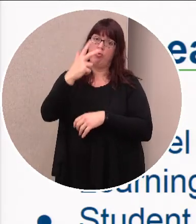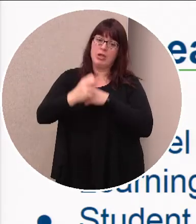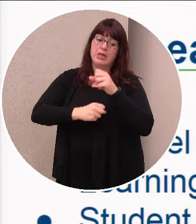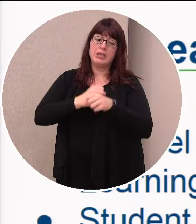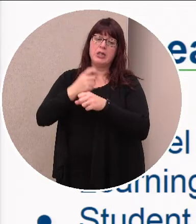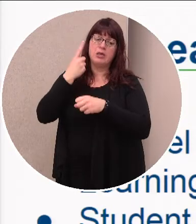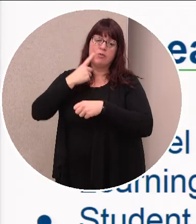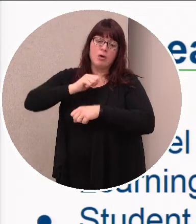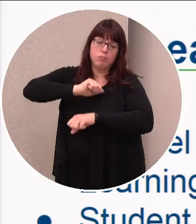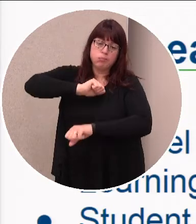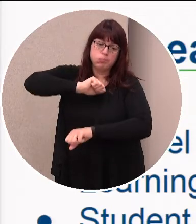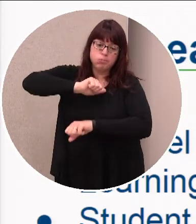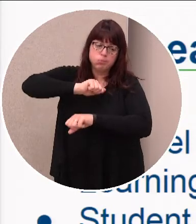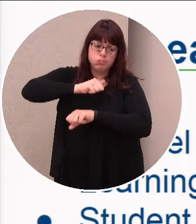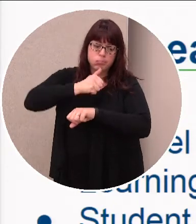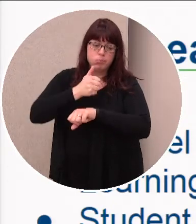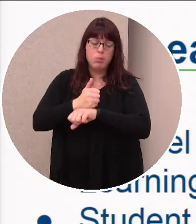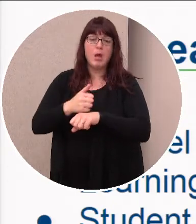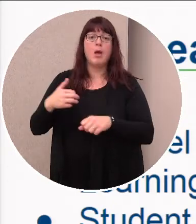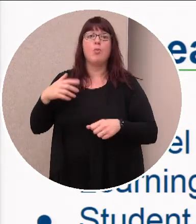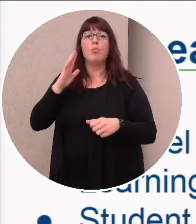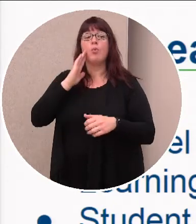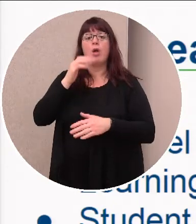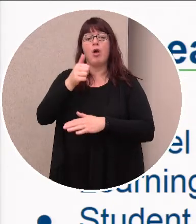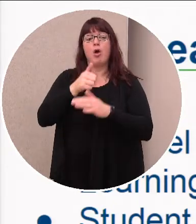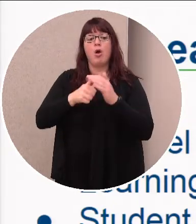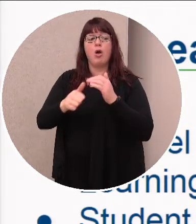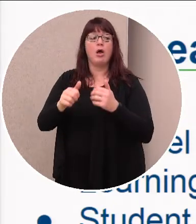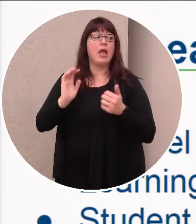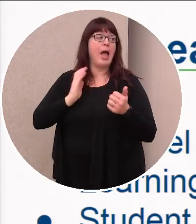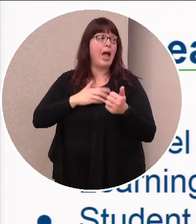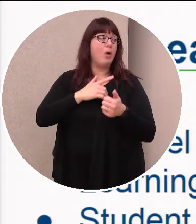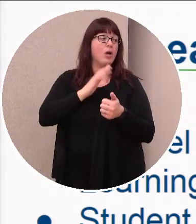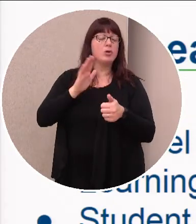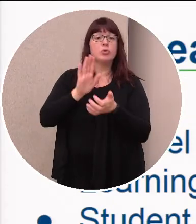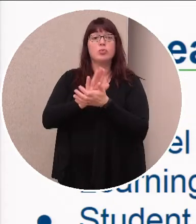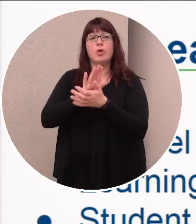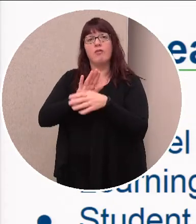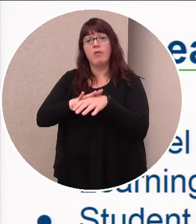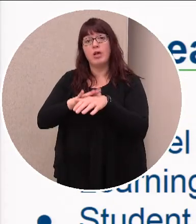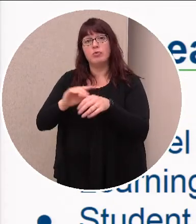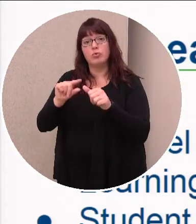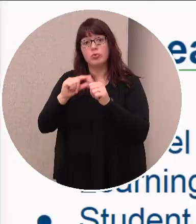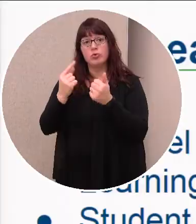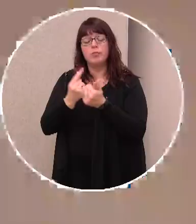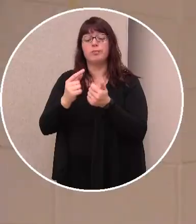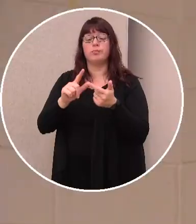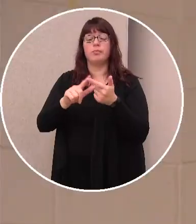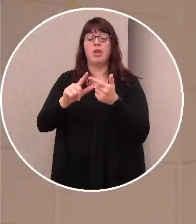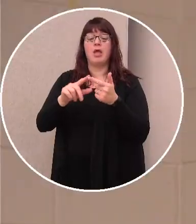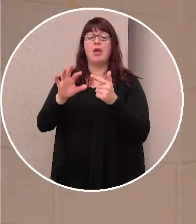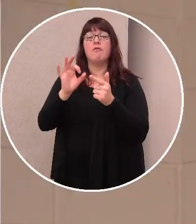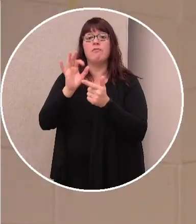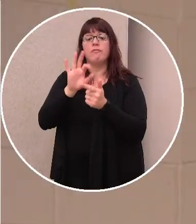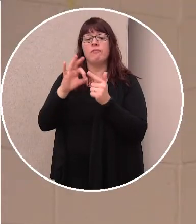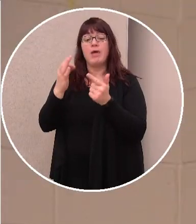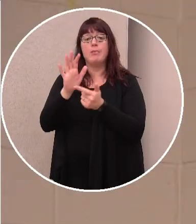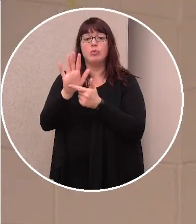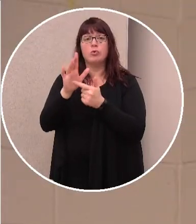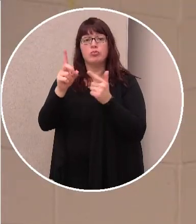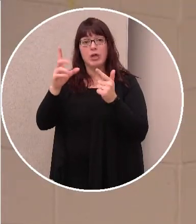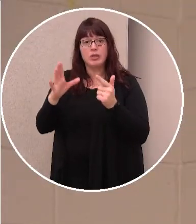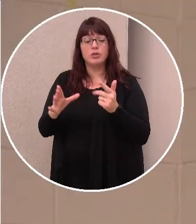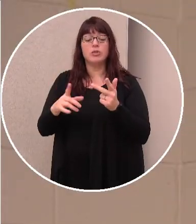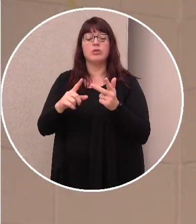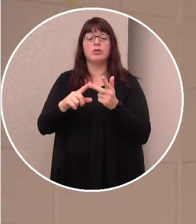involve members initially of my directors, principal advisory group, our family of schools directors, and we